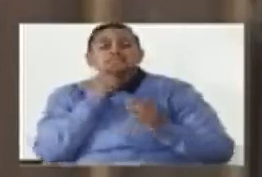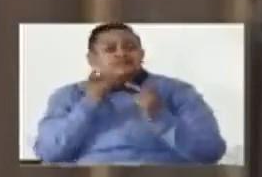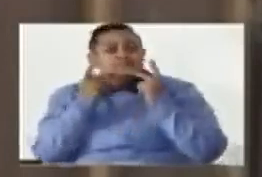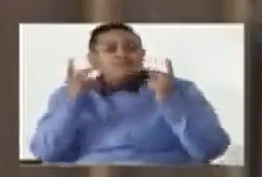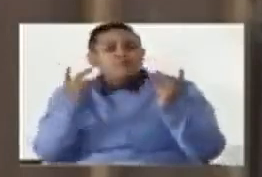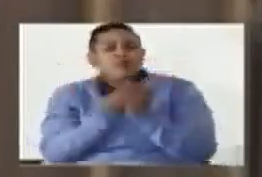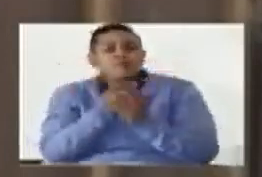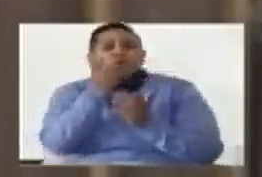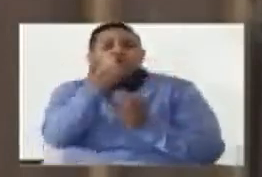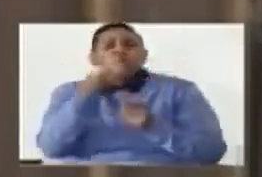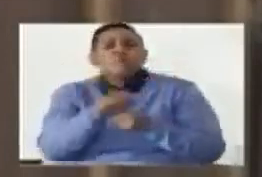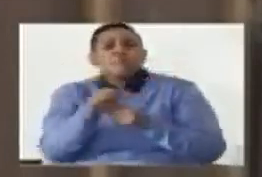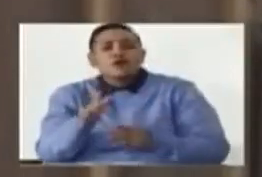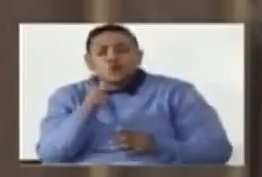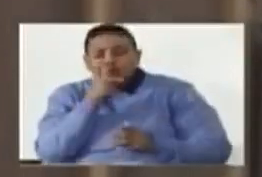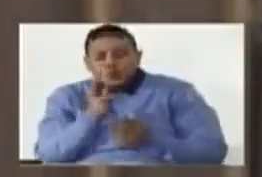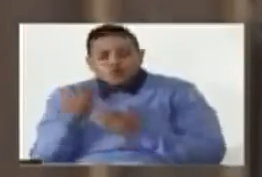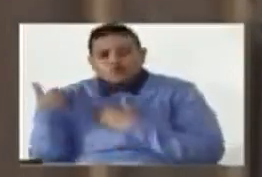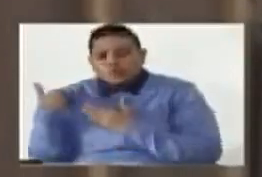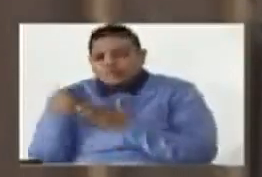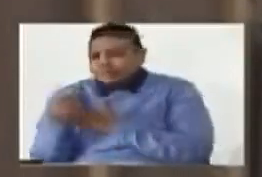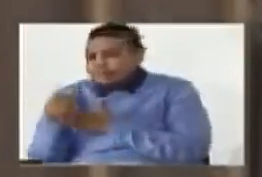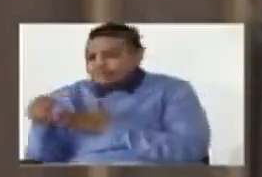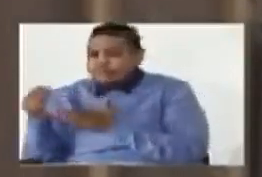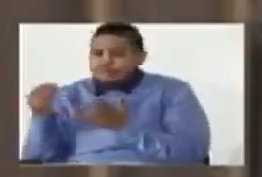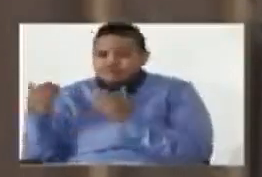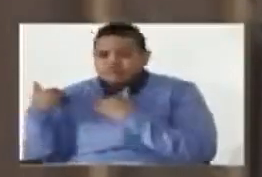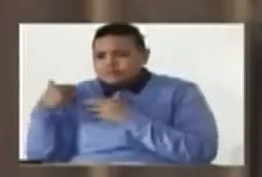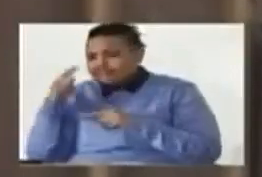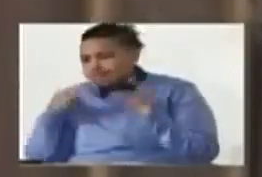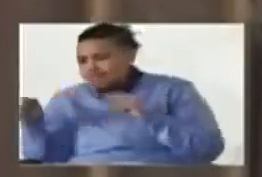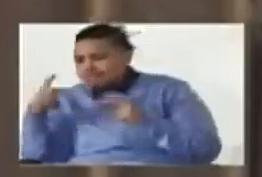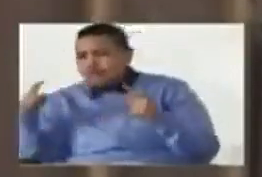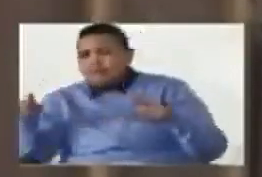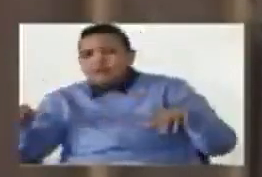procurement practitioners was undertaken.